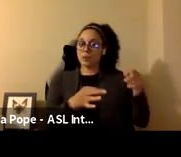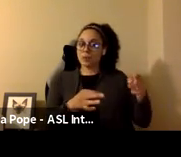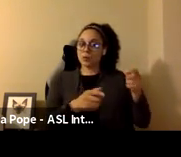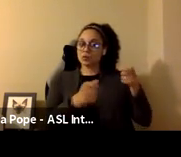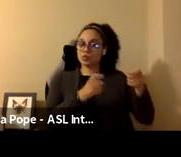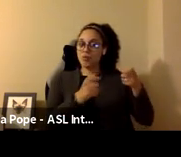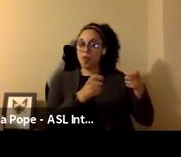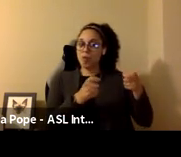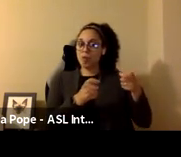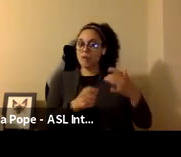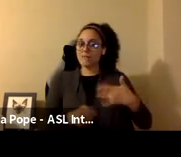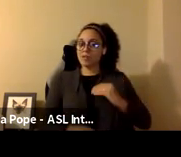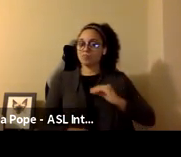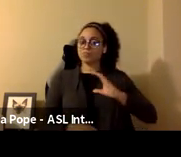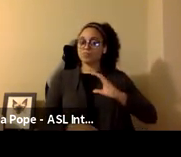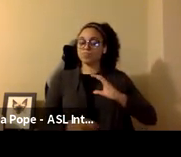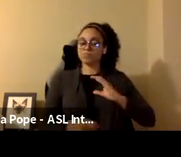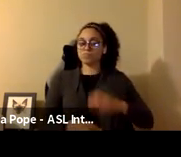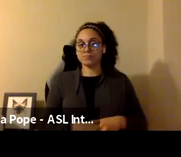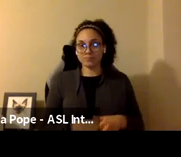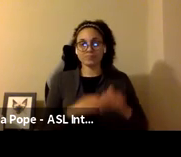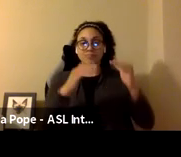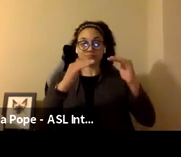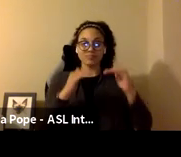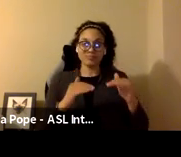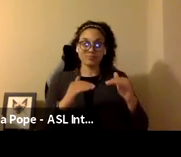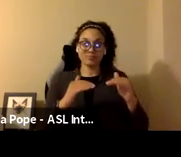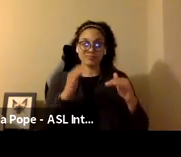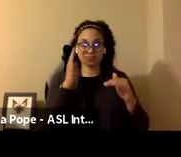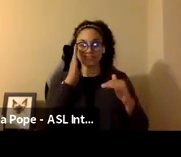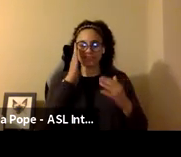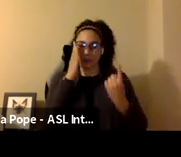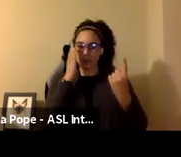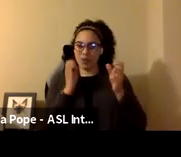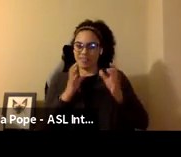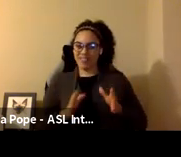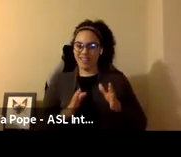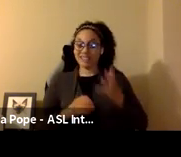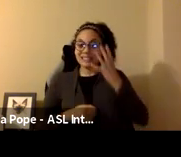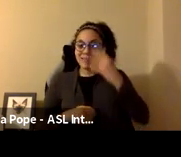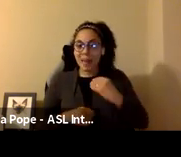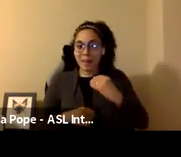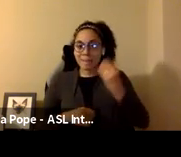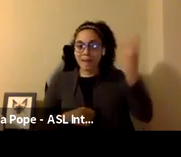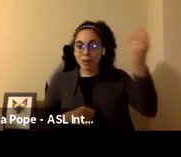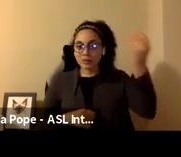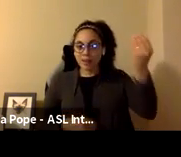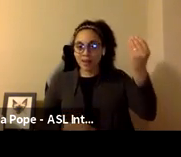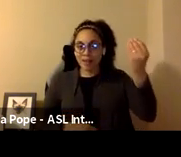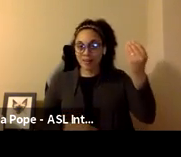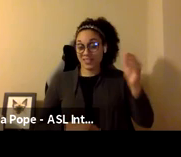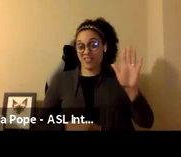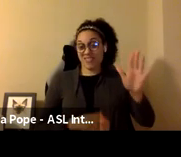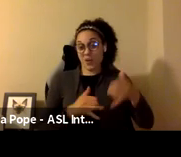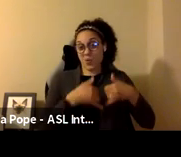very rewarding. This one, one of my clients slept outside. That's what they wanted to do,